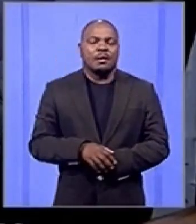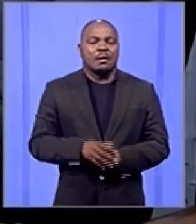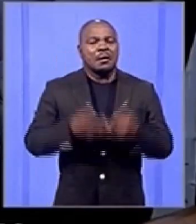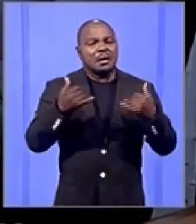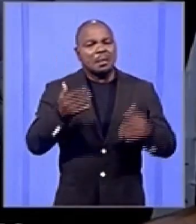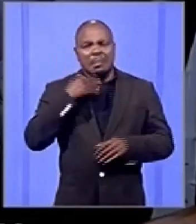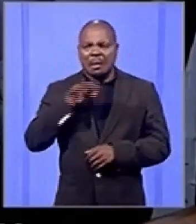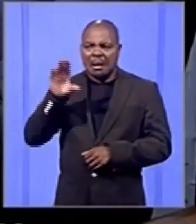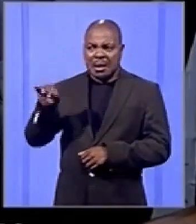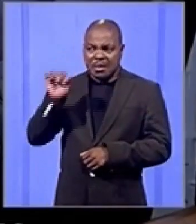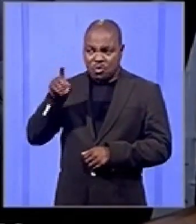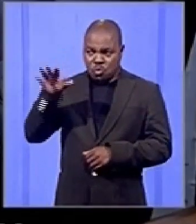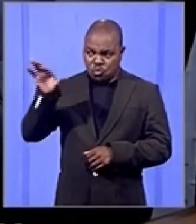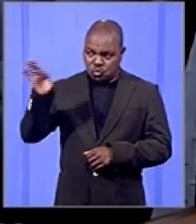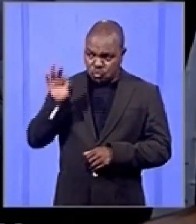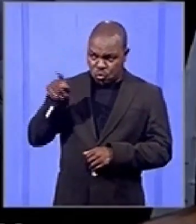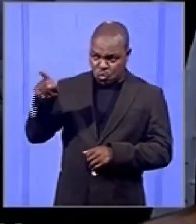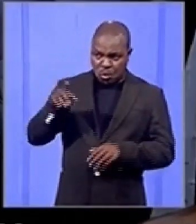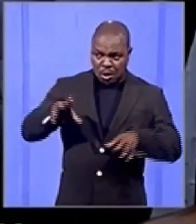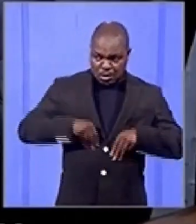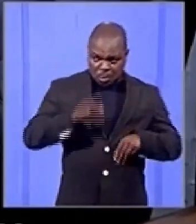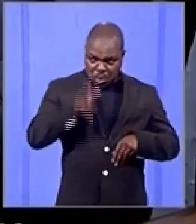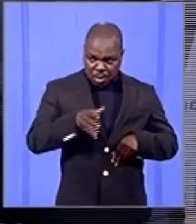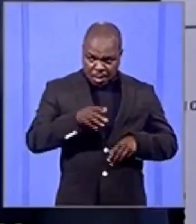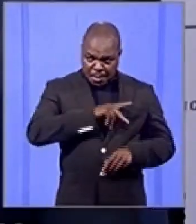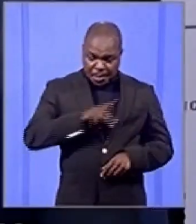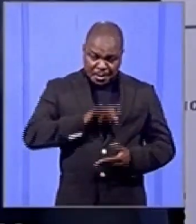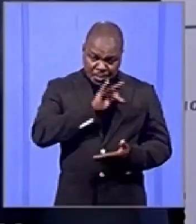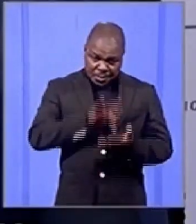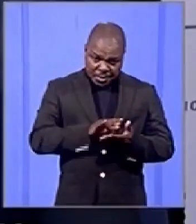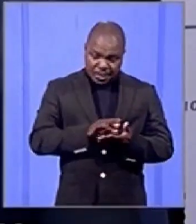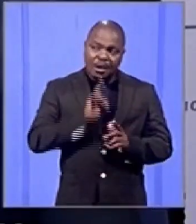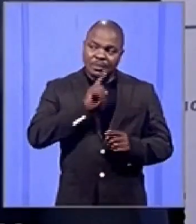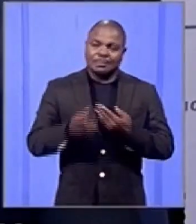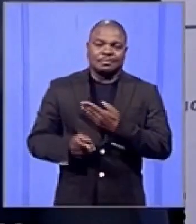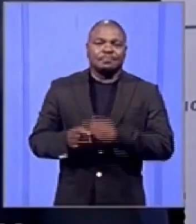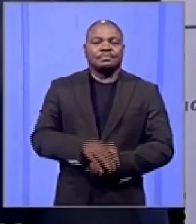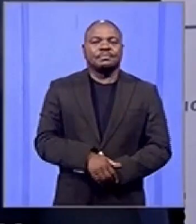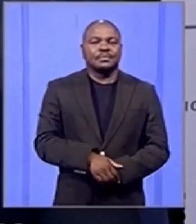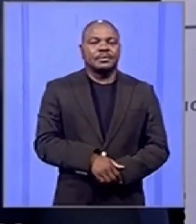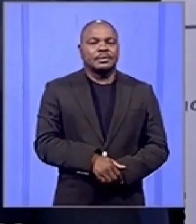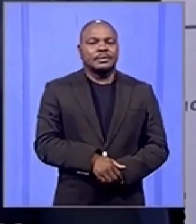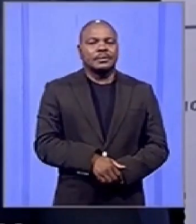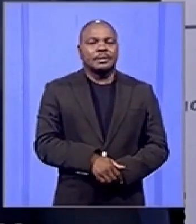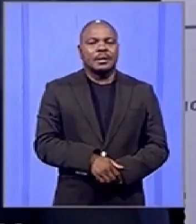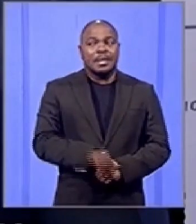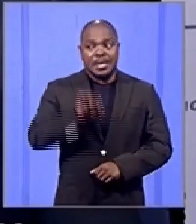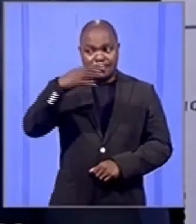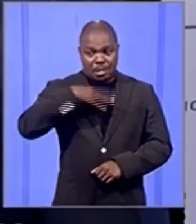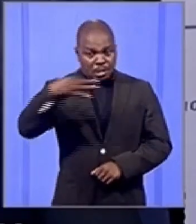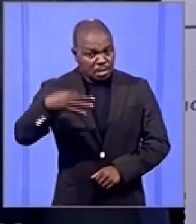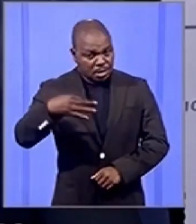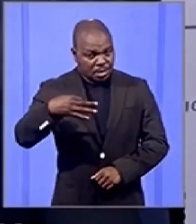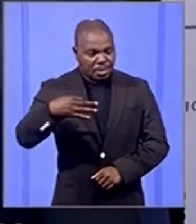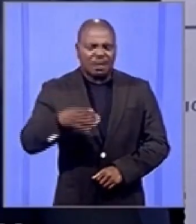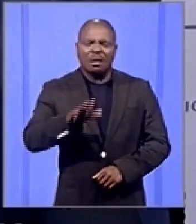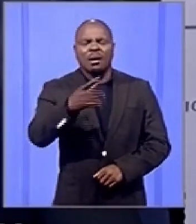a tonakgolo fa ka tlhophiwa. Maloi o na tsiboga jana. If I'm nominated, yes. Leave that